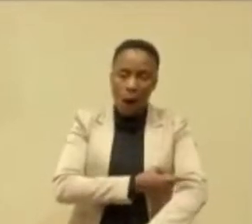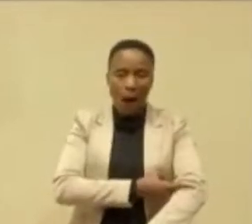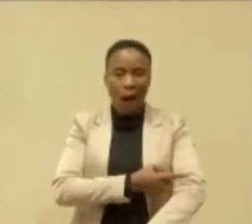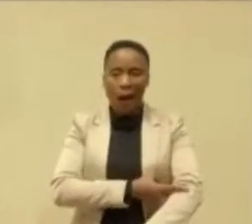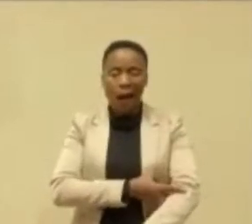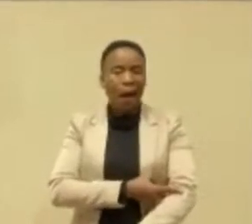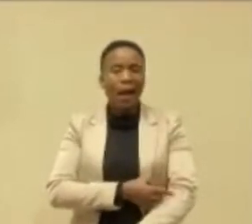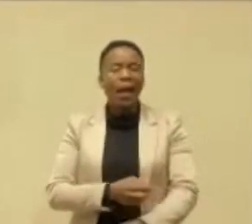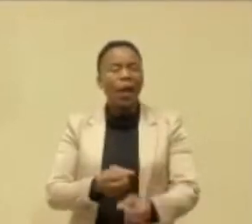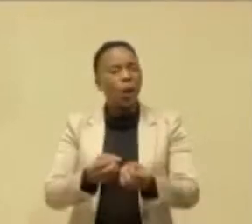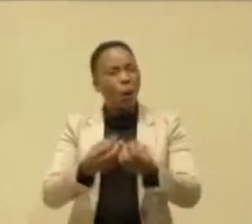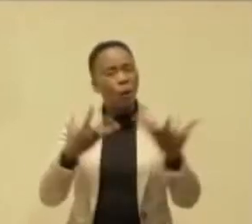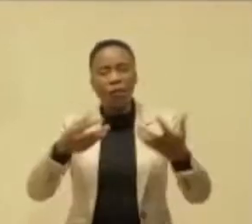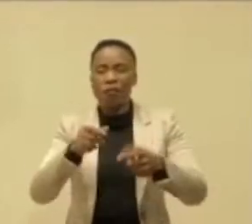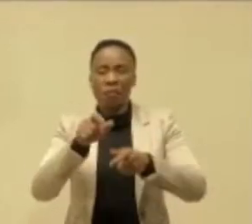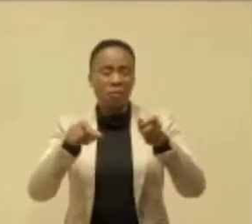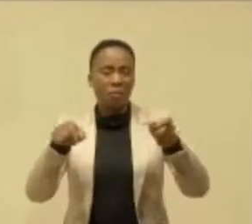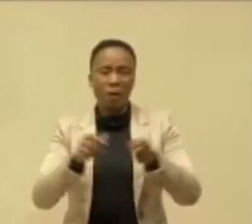so